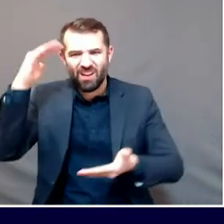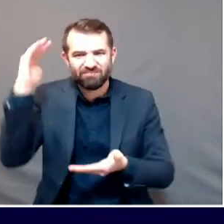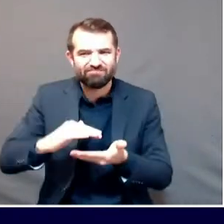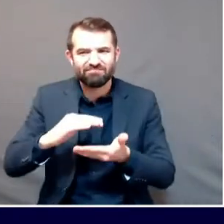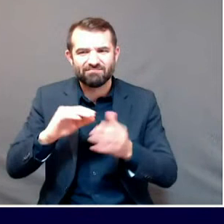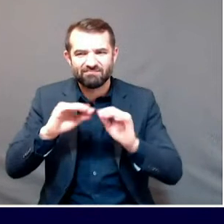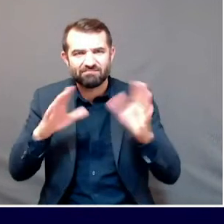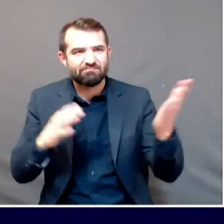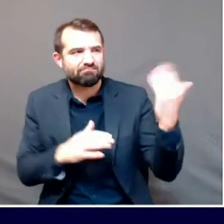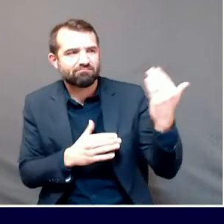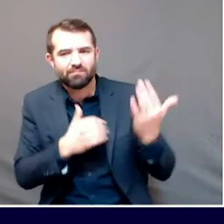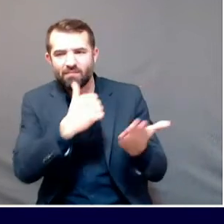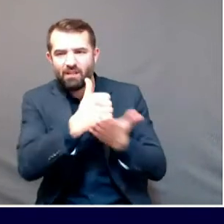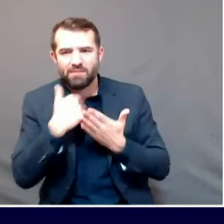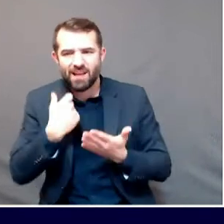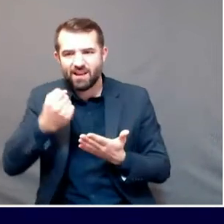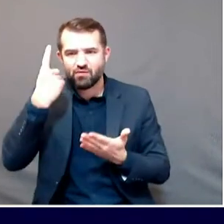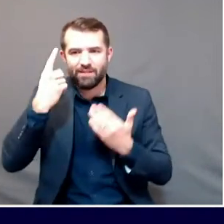planning going forward.